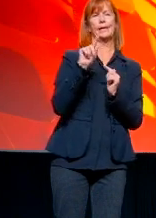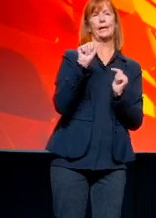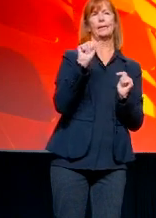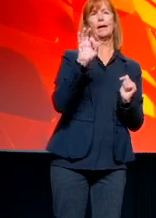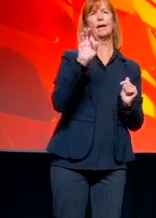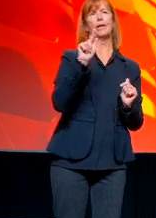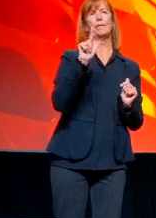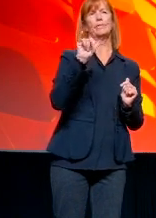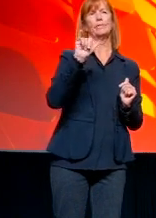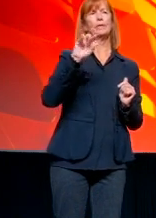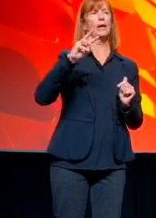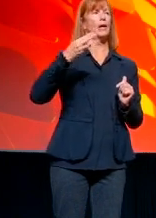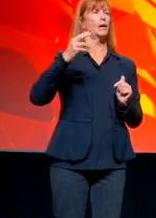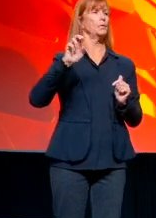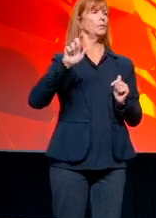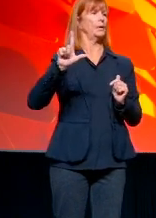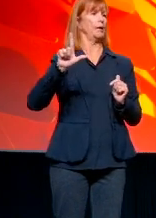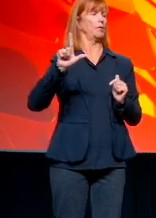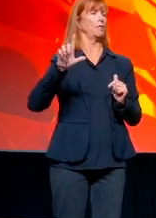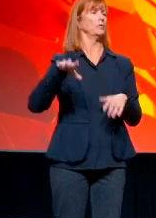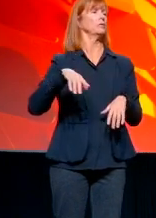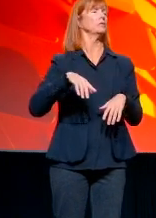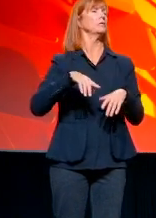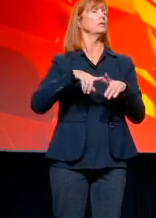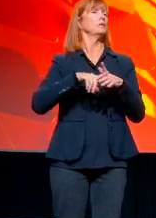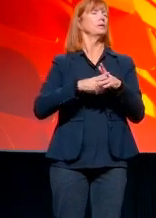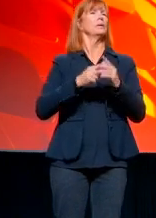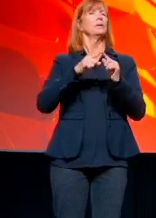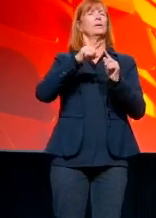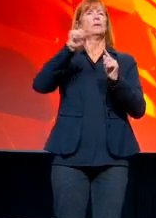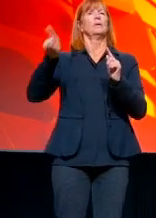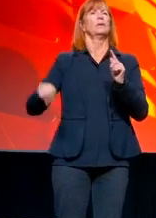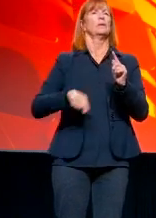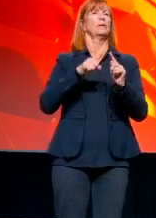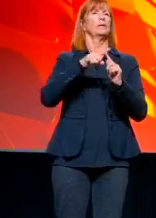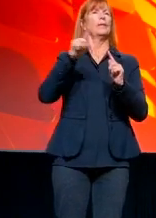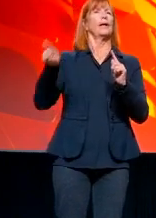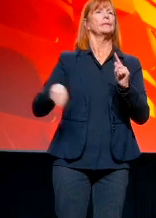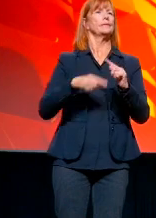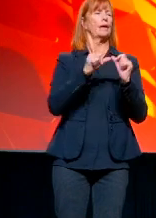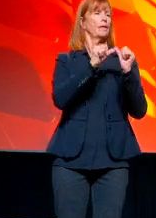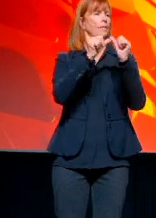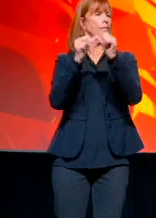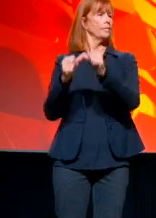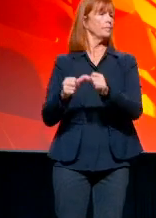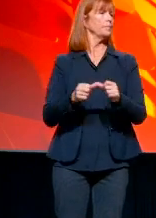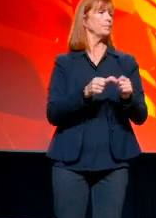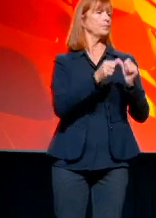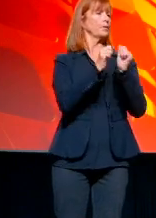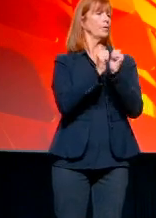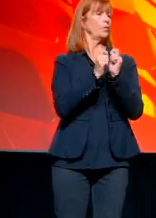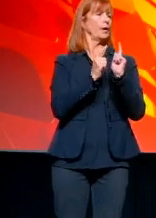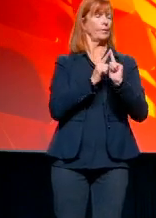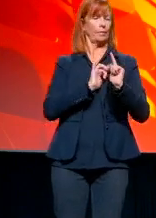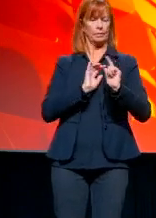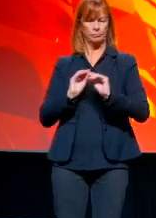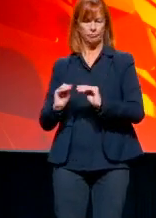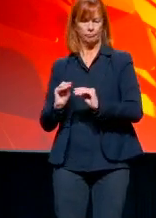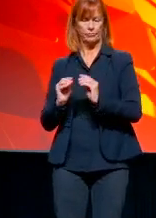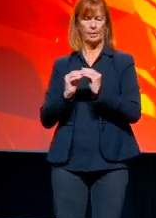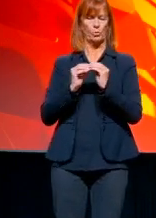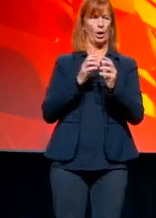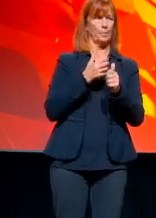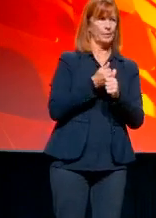So that essentially characterizes the virtuous cycle between the robot deployment and the model update, right? So let me show you